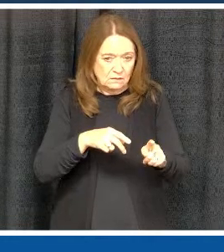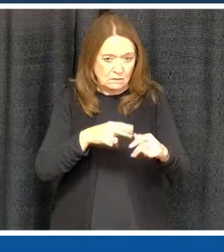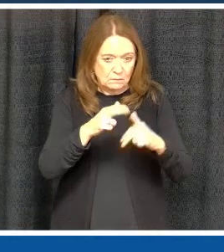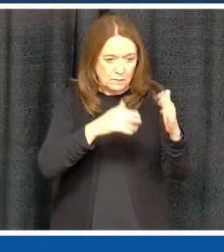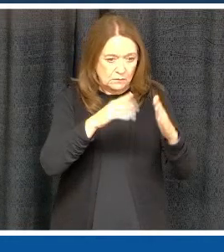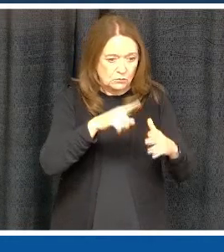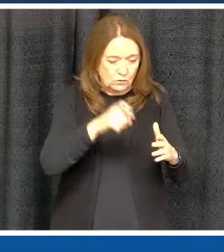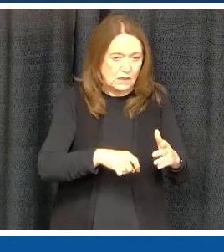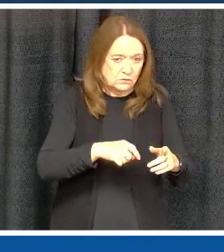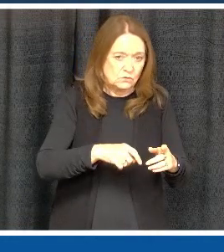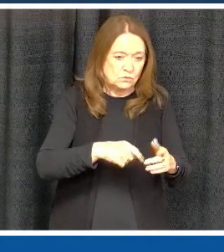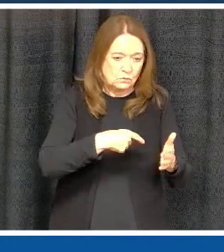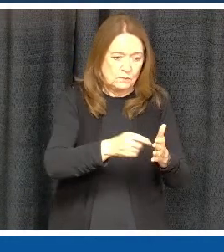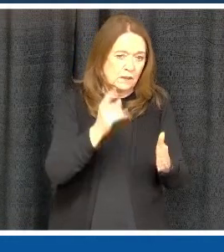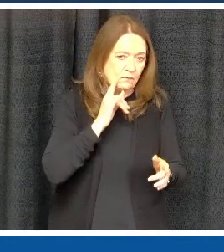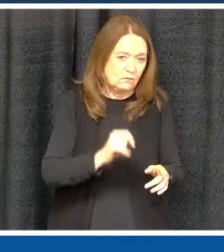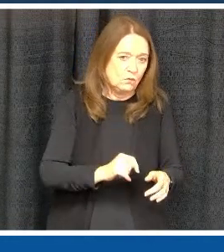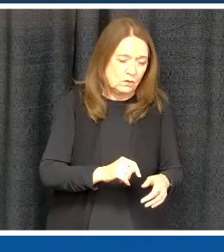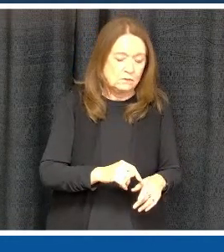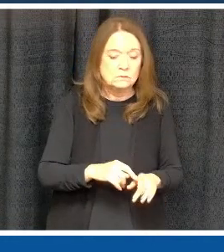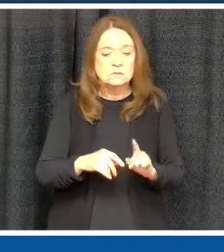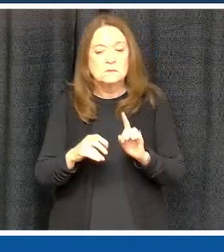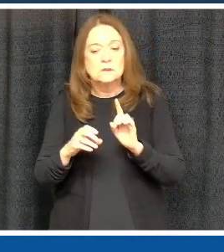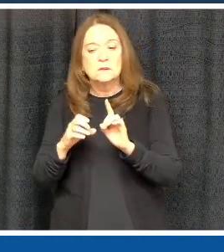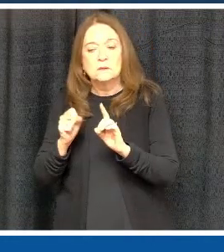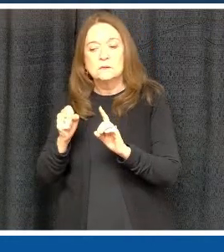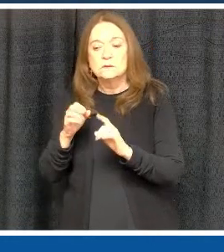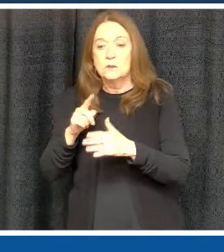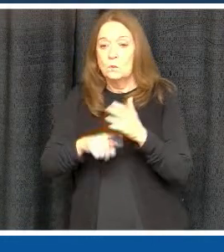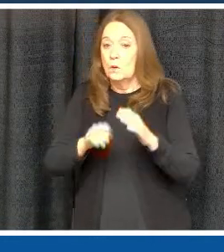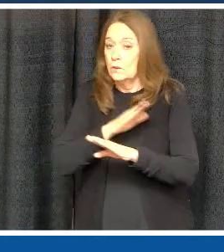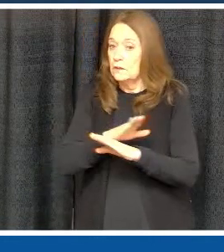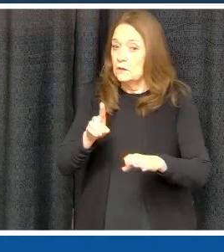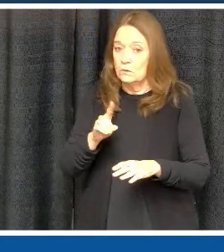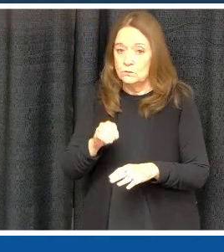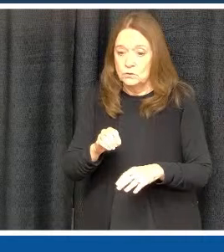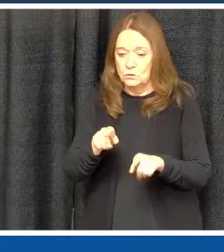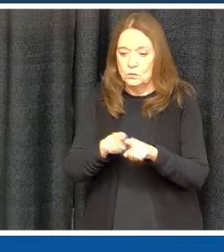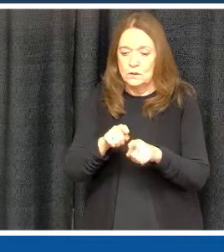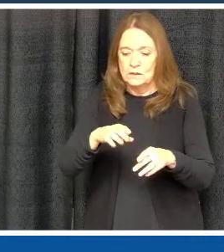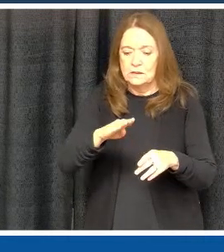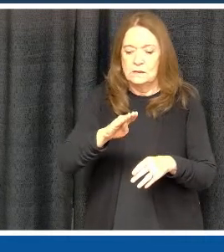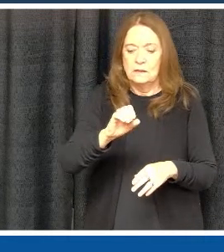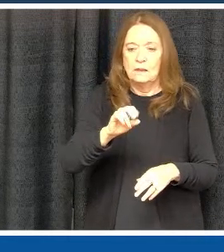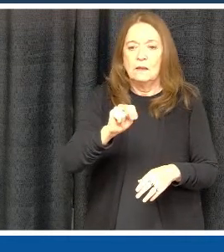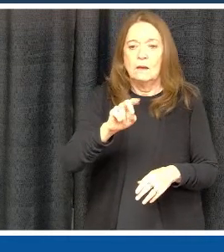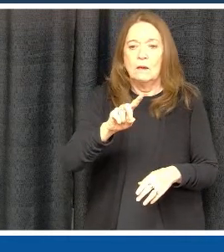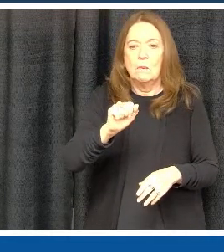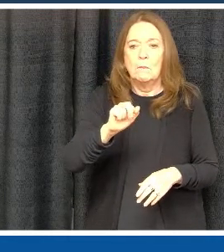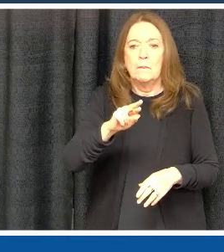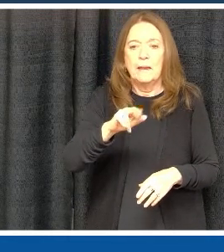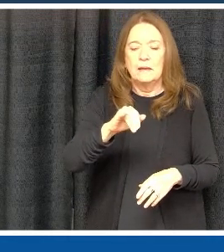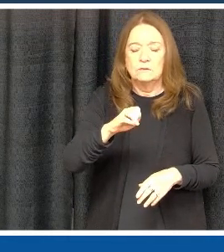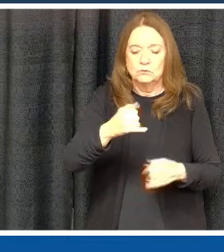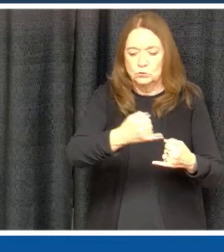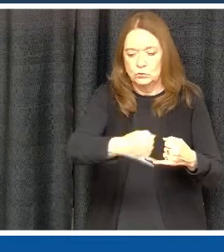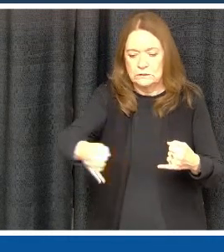that are built. So what we don't do is the boundaries, and even if you drive down